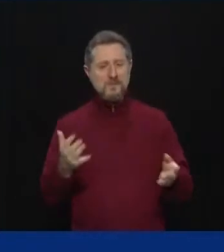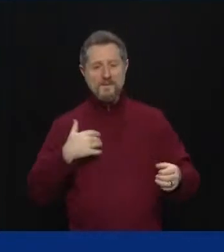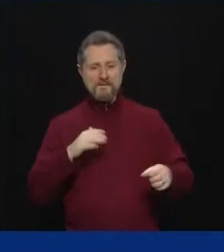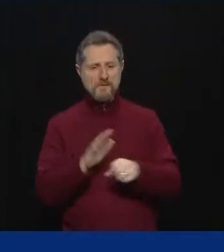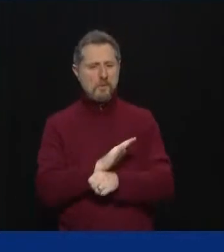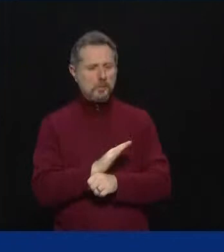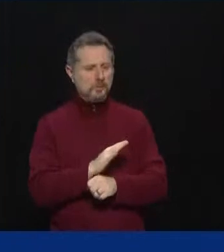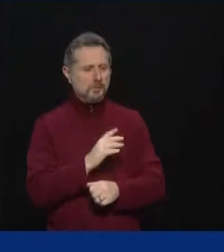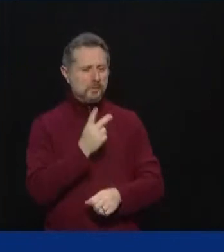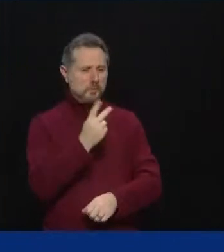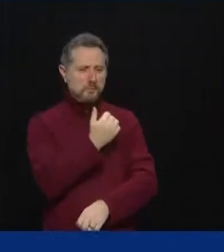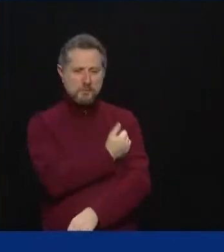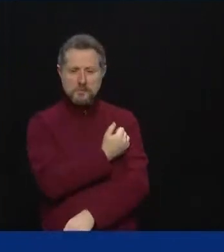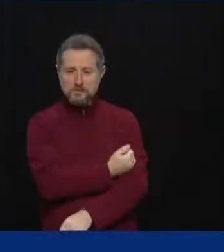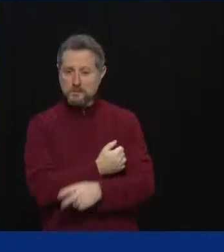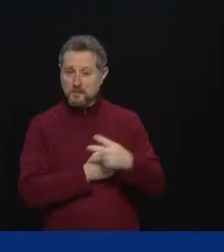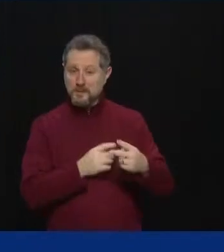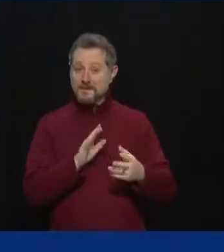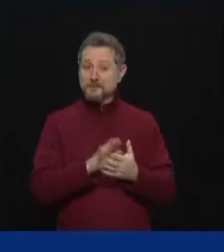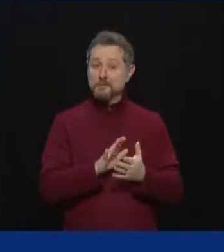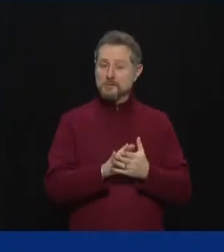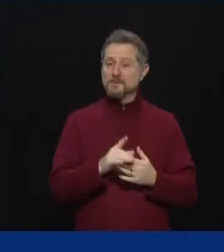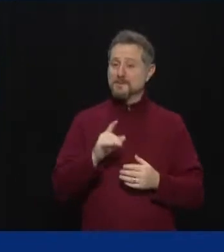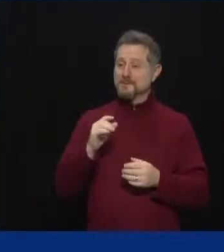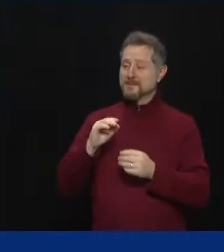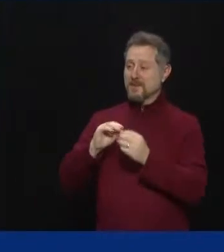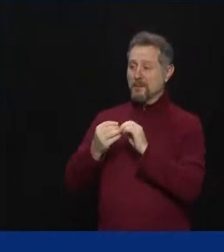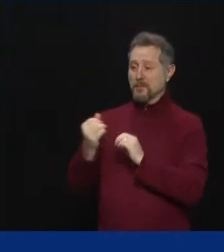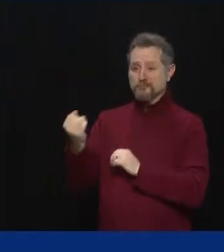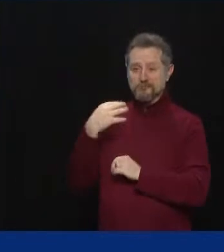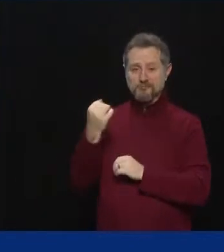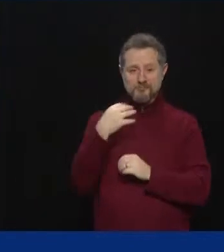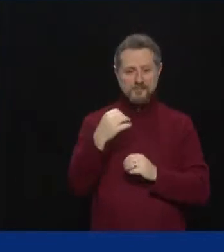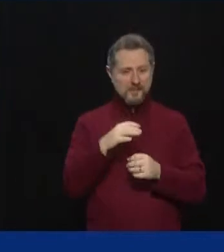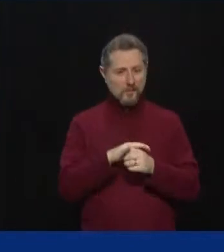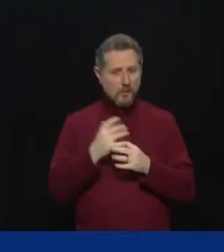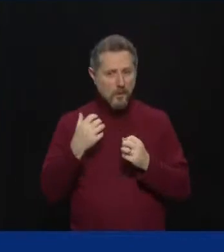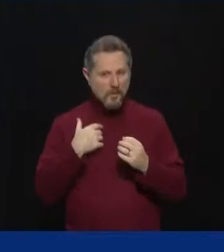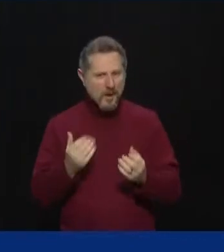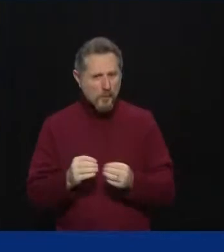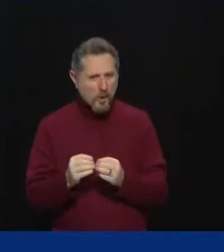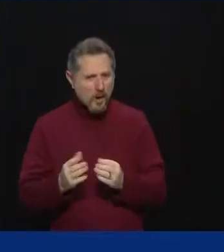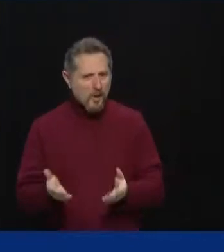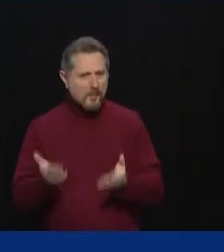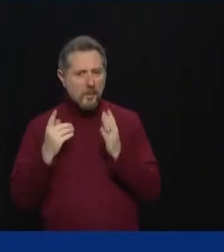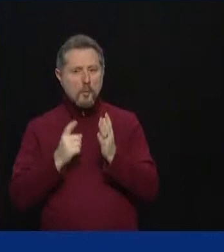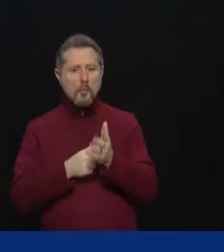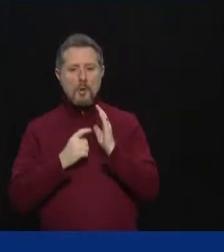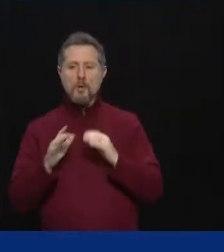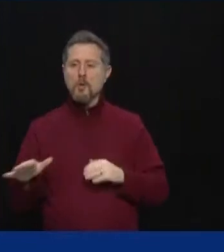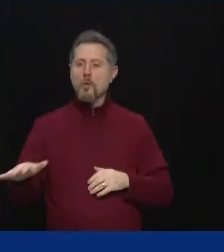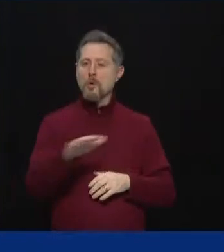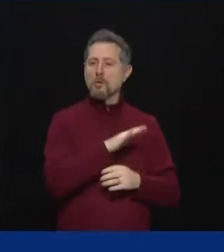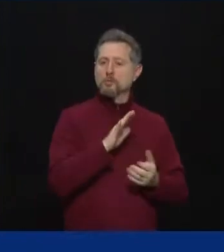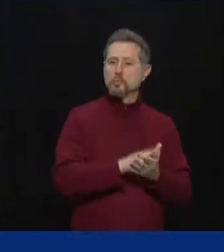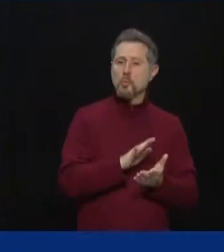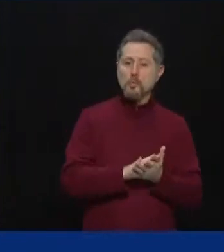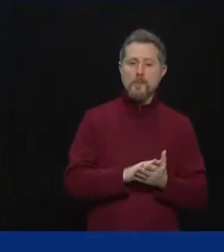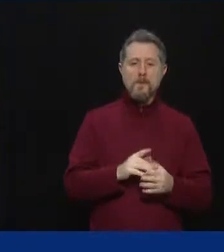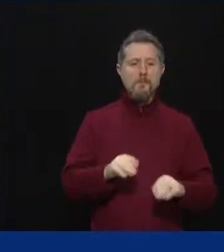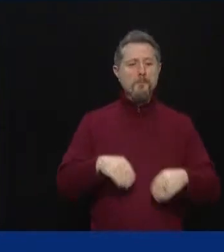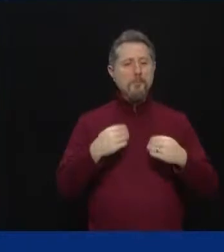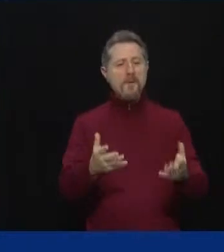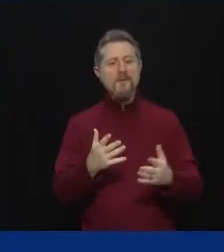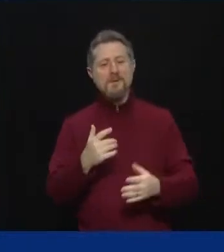data from the school districts. We're letting them know we want this to be increased, and we're requiring all schools now to issue a vaccination survey